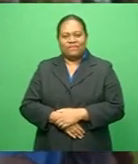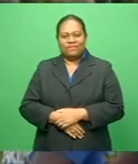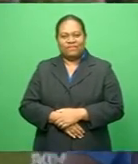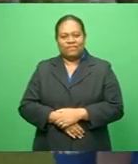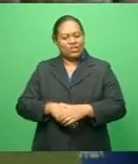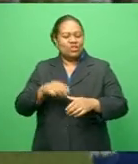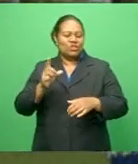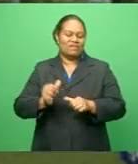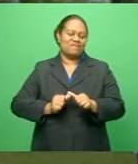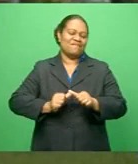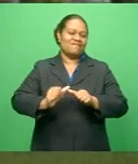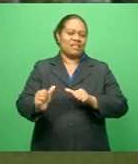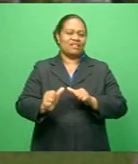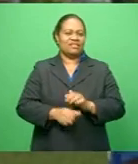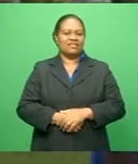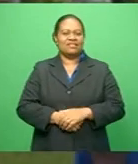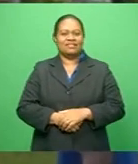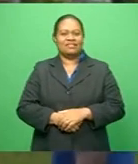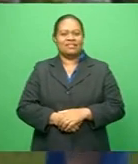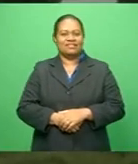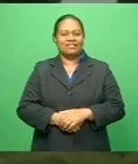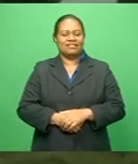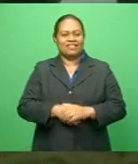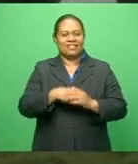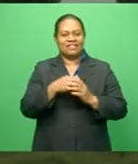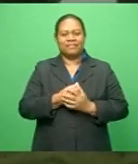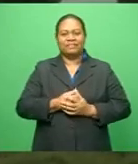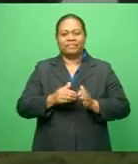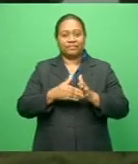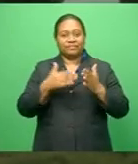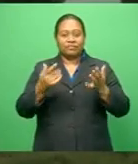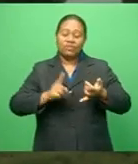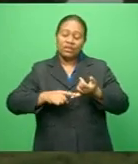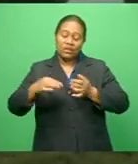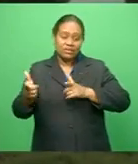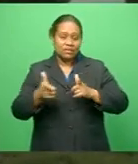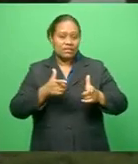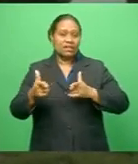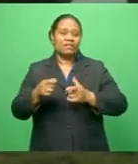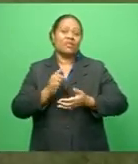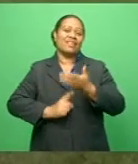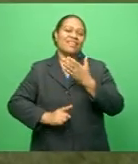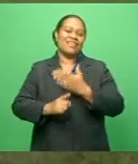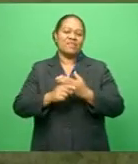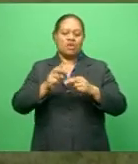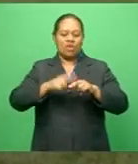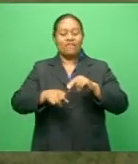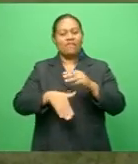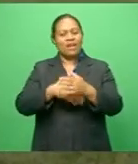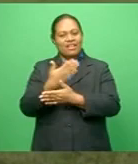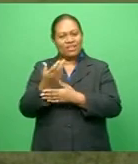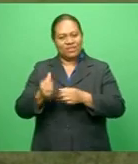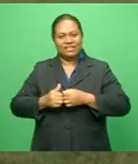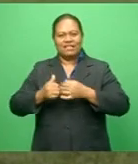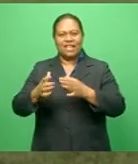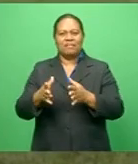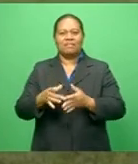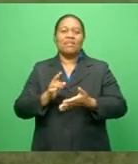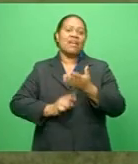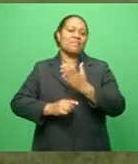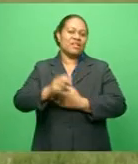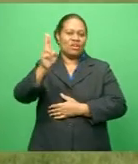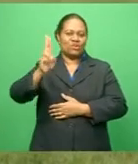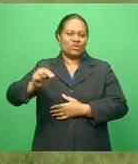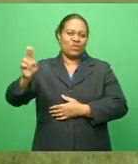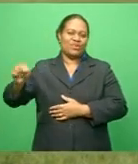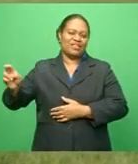better place for Uluinakau 7. The Uluinakau Sevens tournament will kick off on Friday at Ratu Thakambo Park